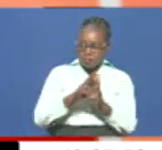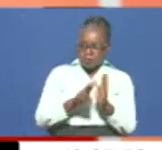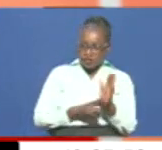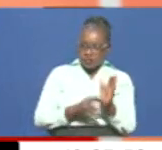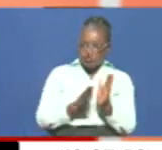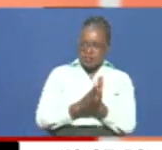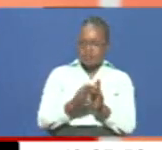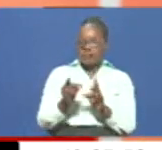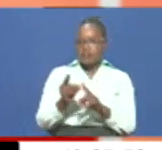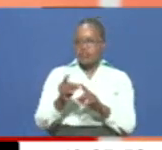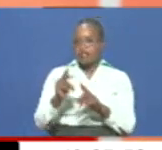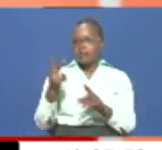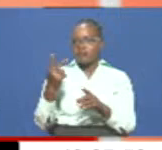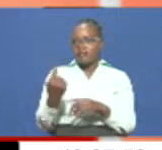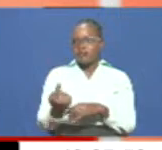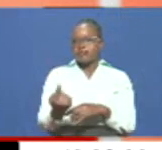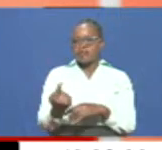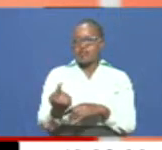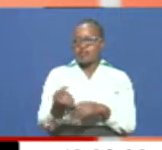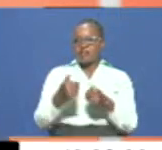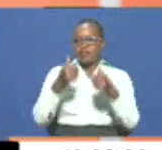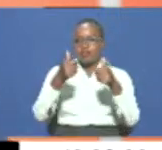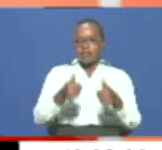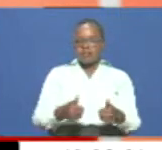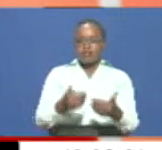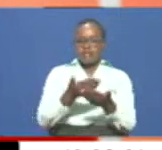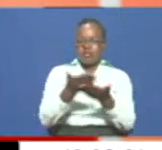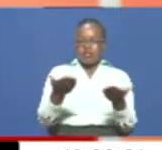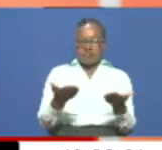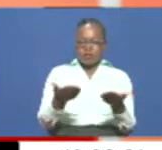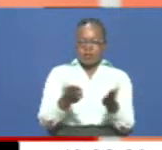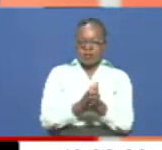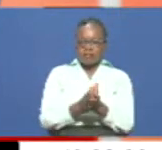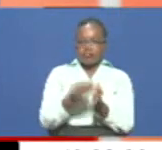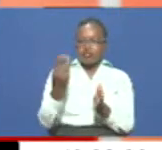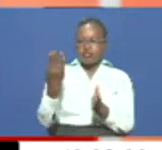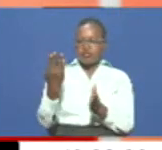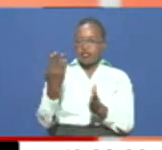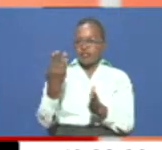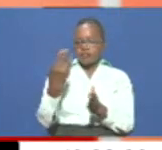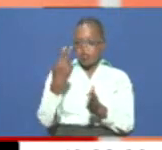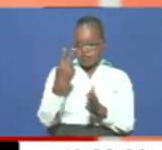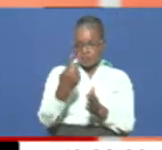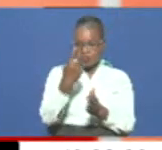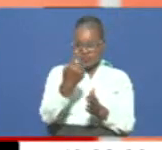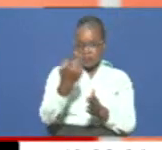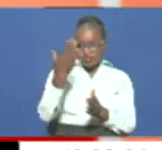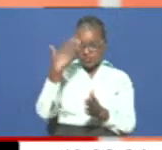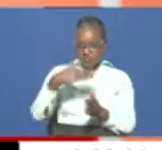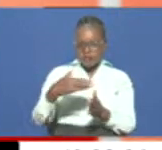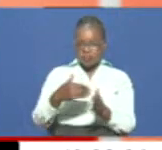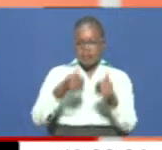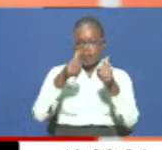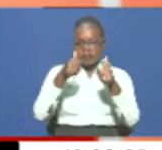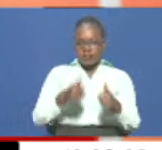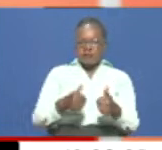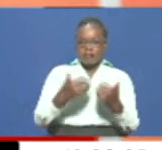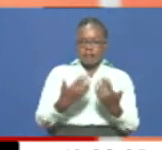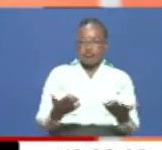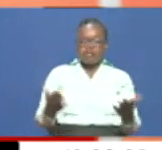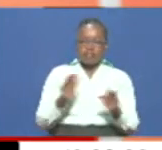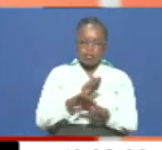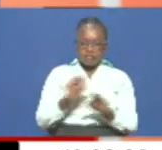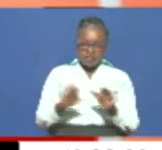the 21st, a notice will go out because we require 21 days notice with all the documents which need to be provided to the